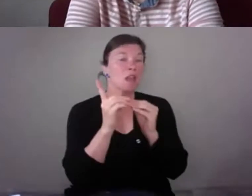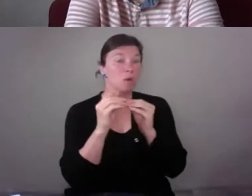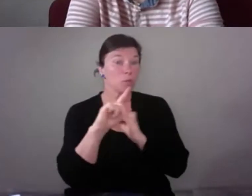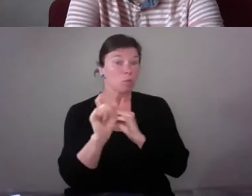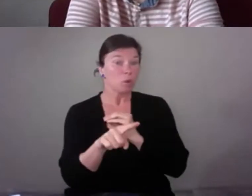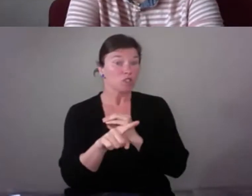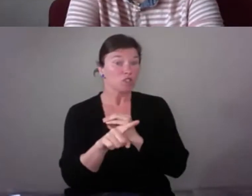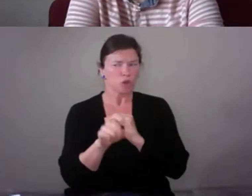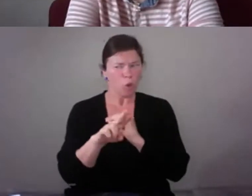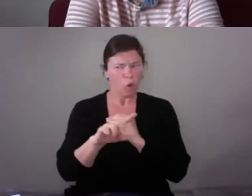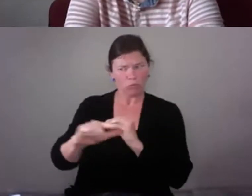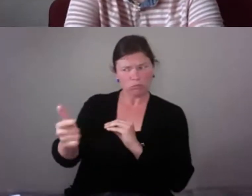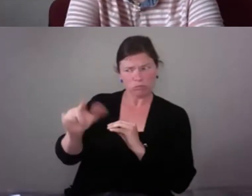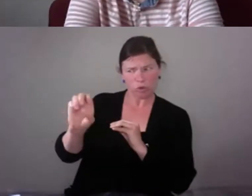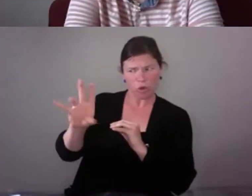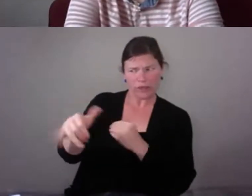or do you want to ask one?